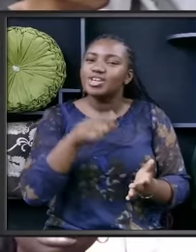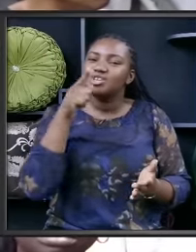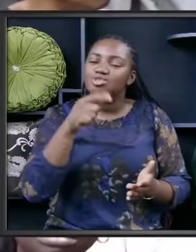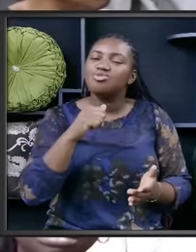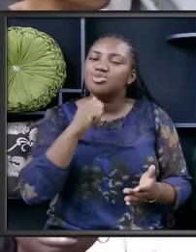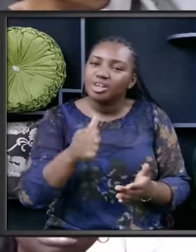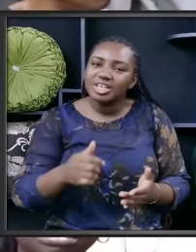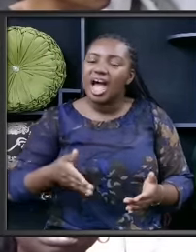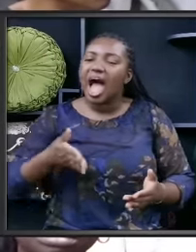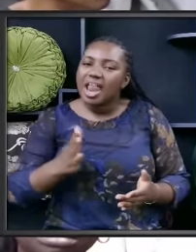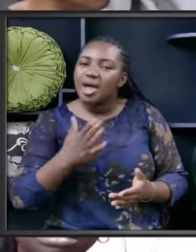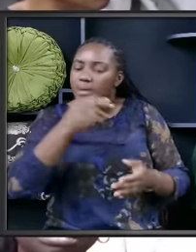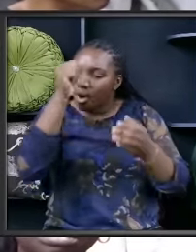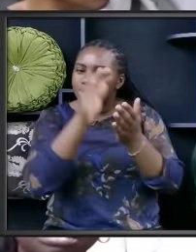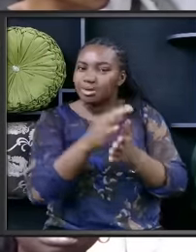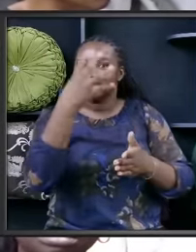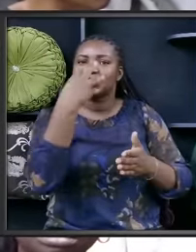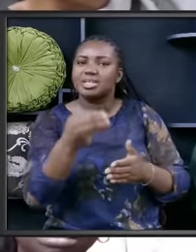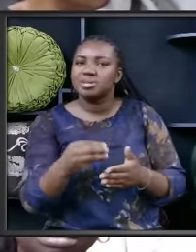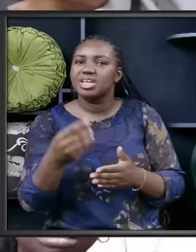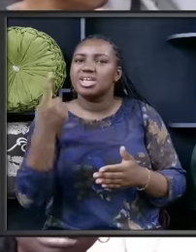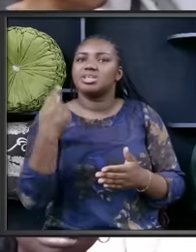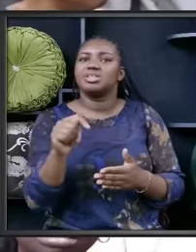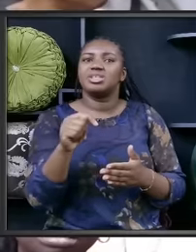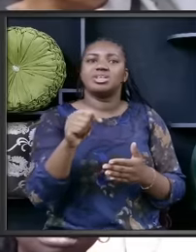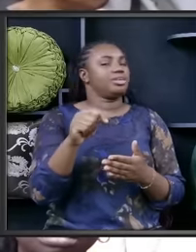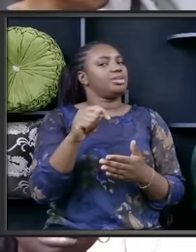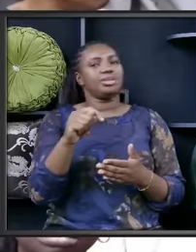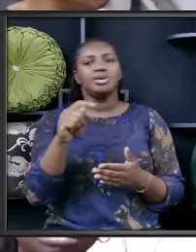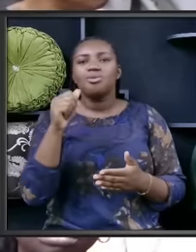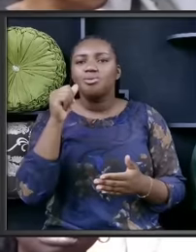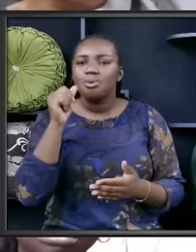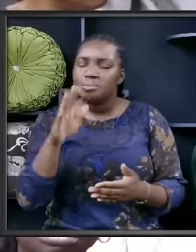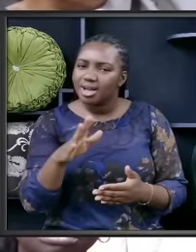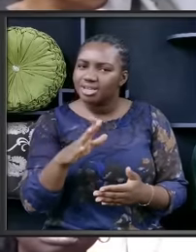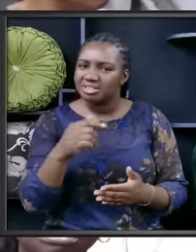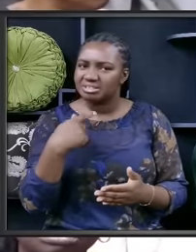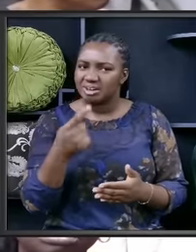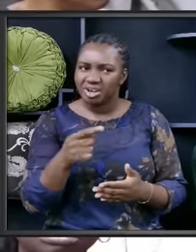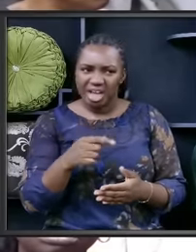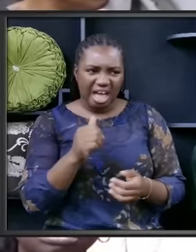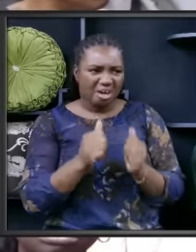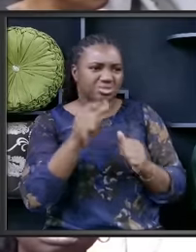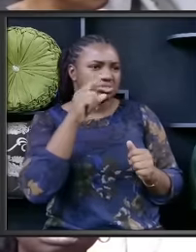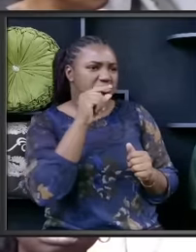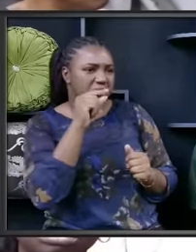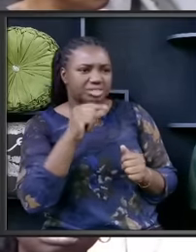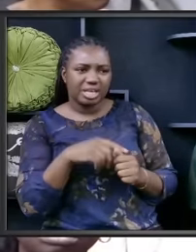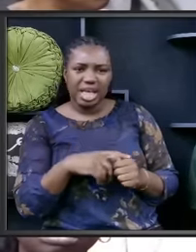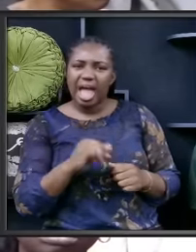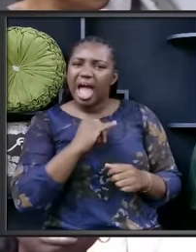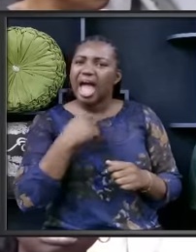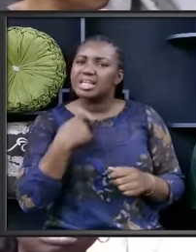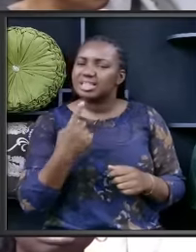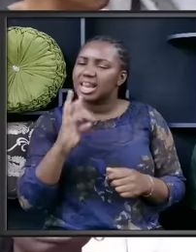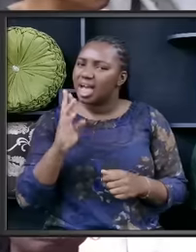son age mate. Now the woman say, amen, not they hear gossip. Not be like that. I say, which gossip? If they call my husband, if I